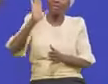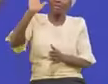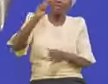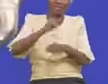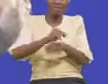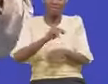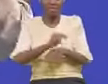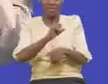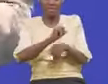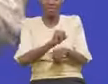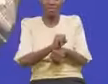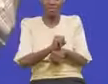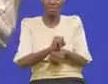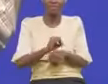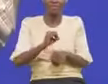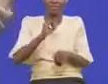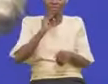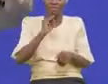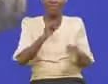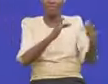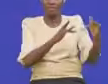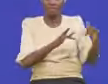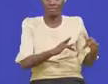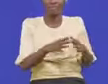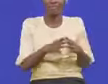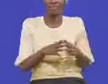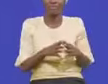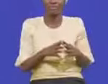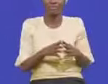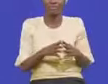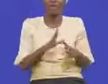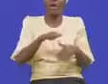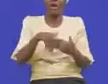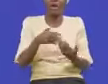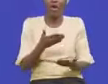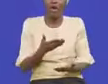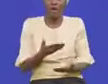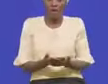Eƒe subɔsubɔdɔ kple eƒe nublanui kpɔkpɔ.